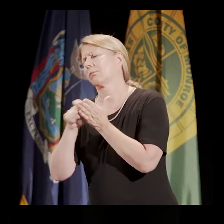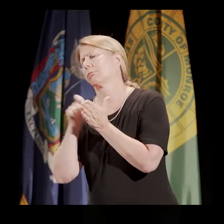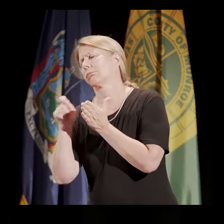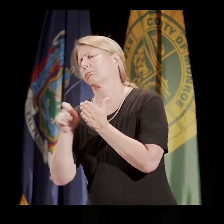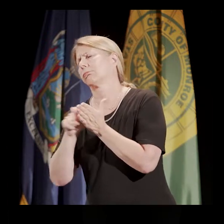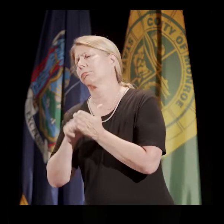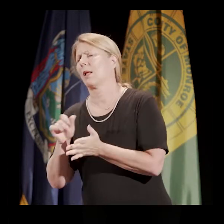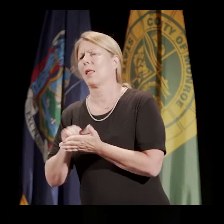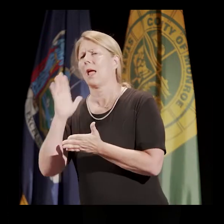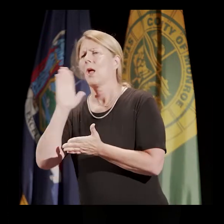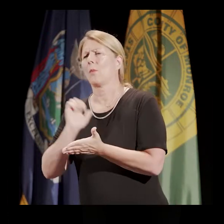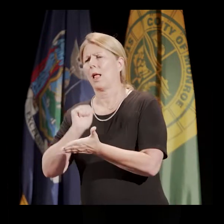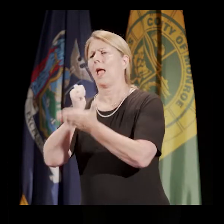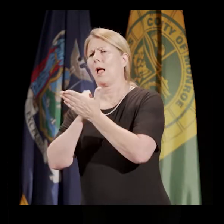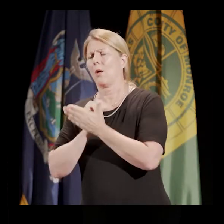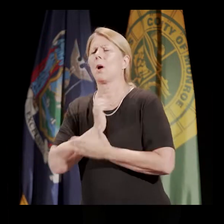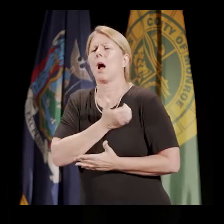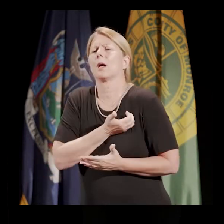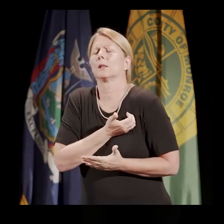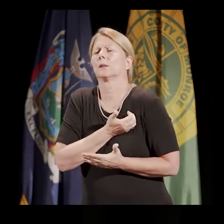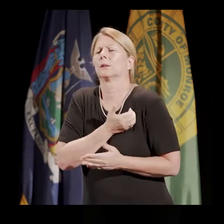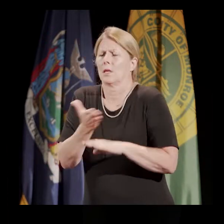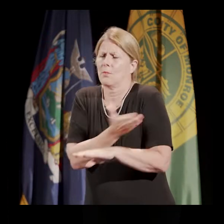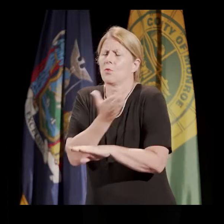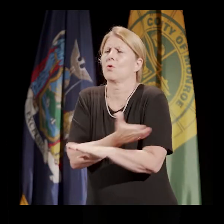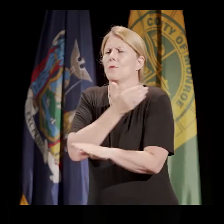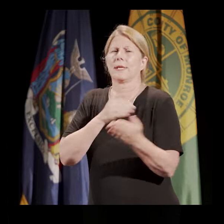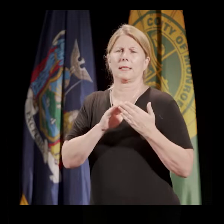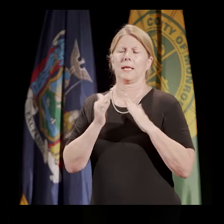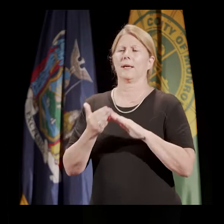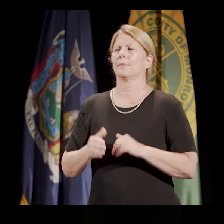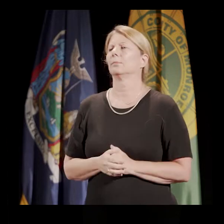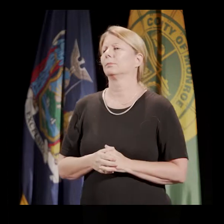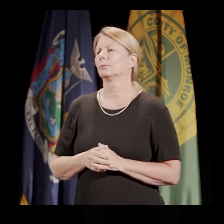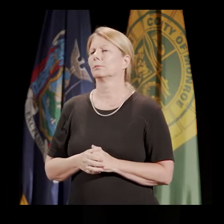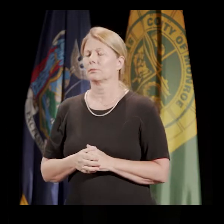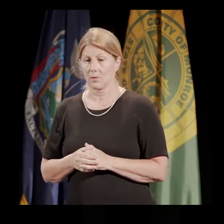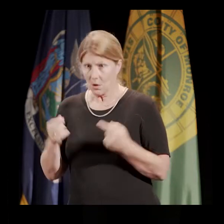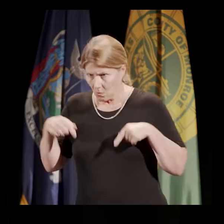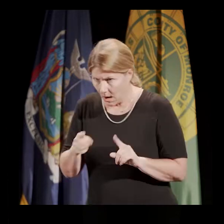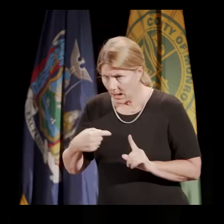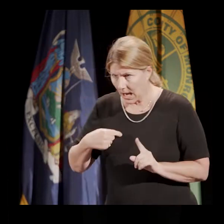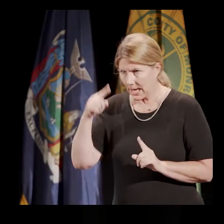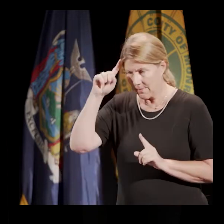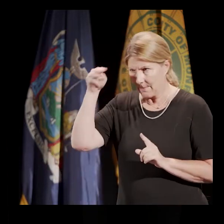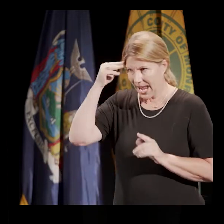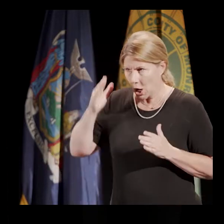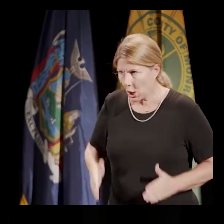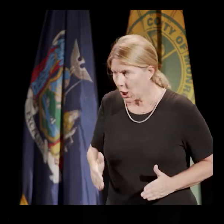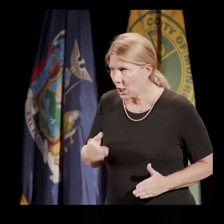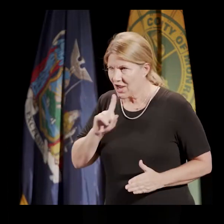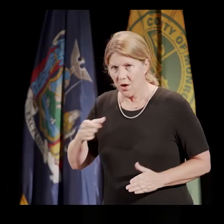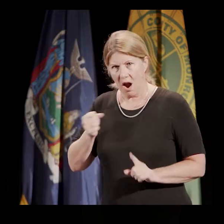It reinforced what I said in my inaugural address, that while I am mayor, an army of citizens are in